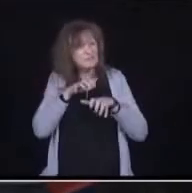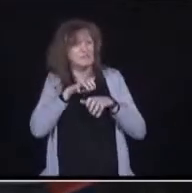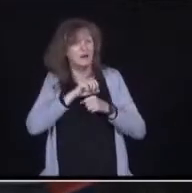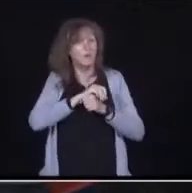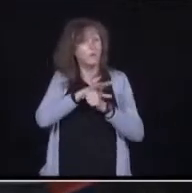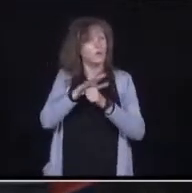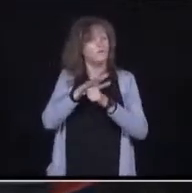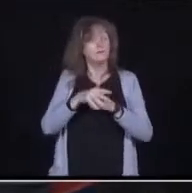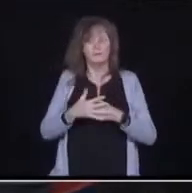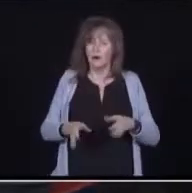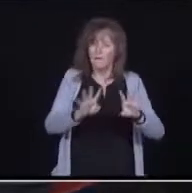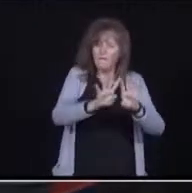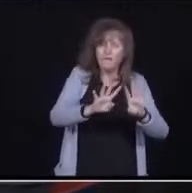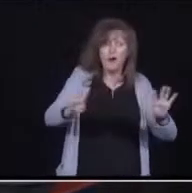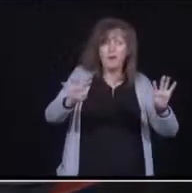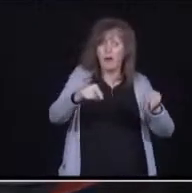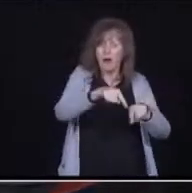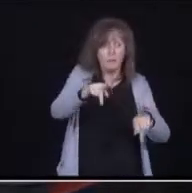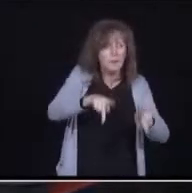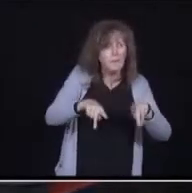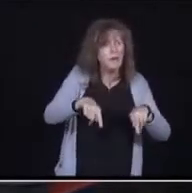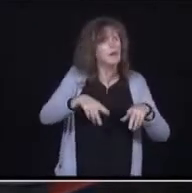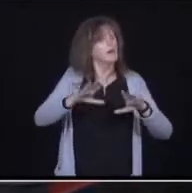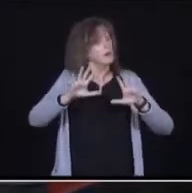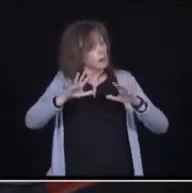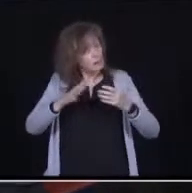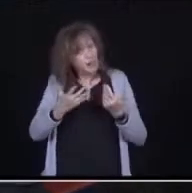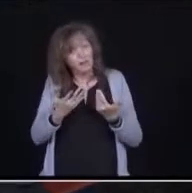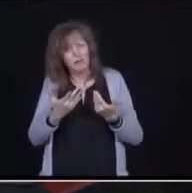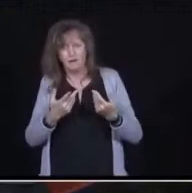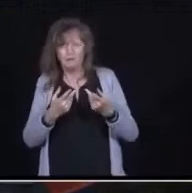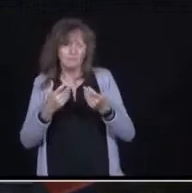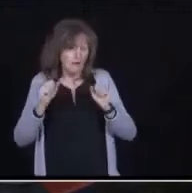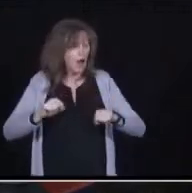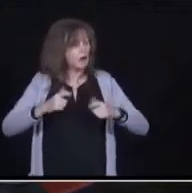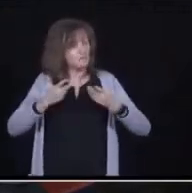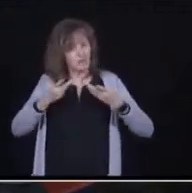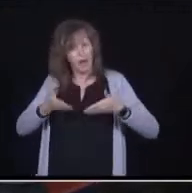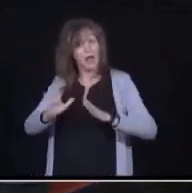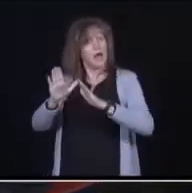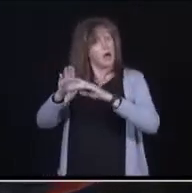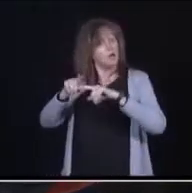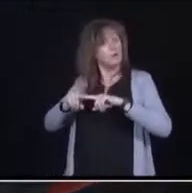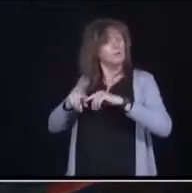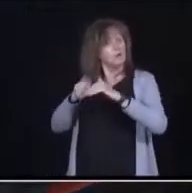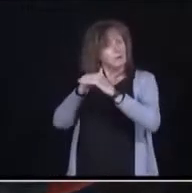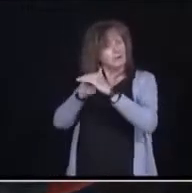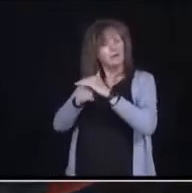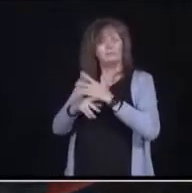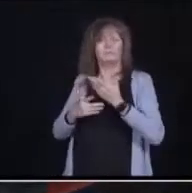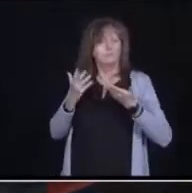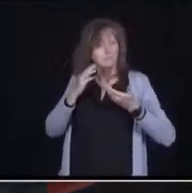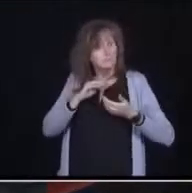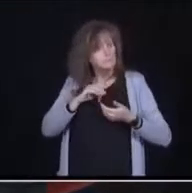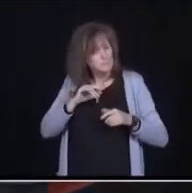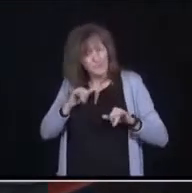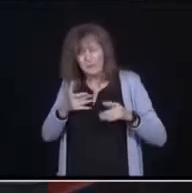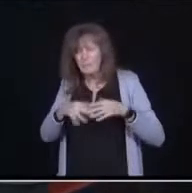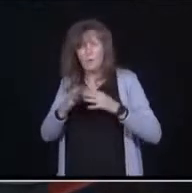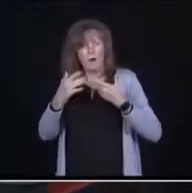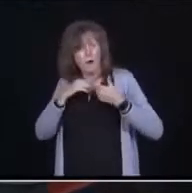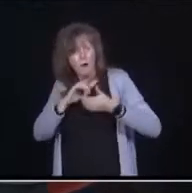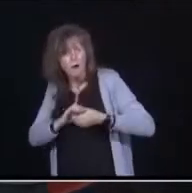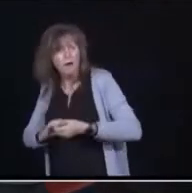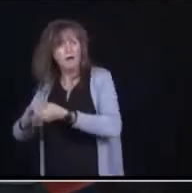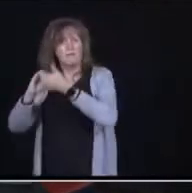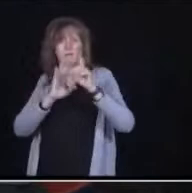convenient, more reliable, and more accessible. That means collaborating across the whole of government to harness technology